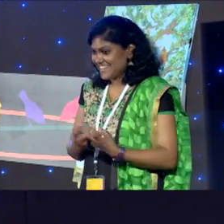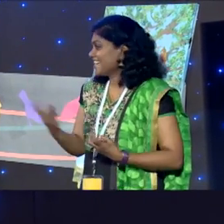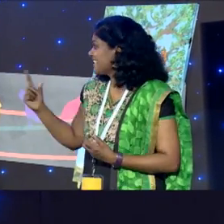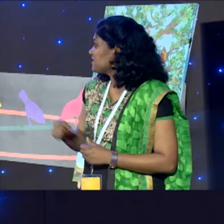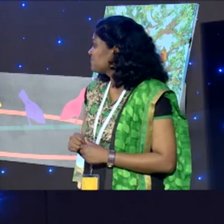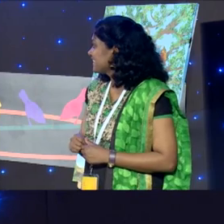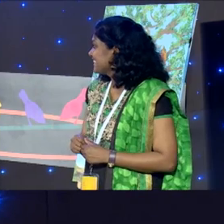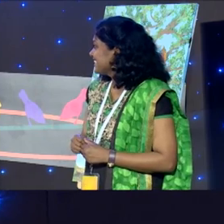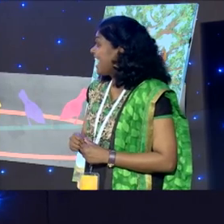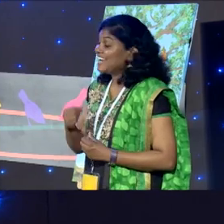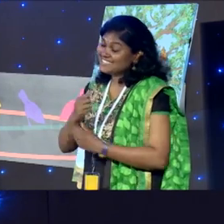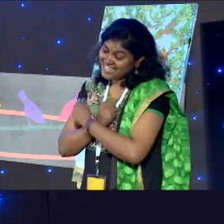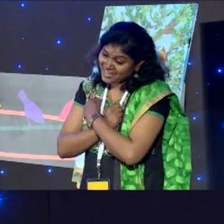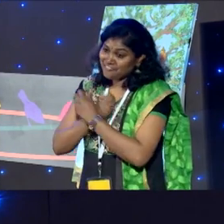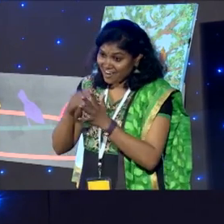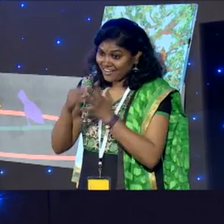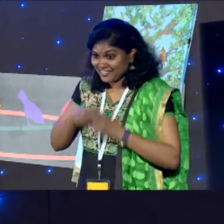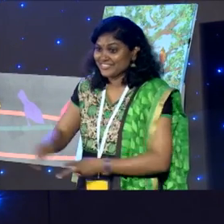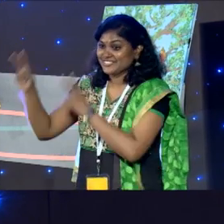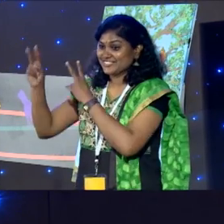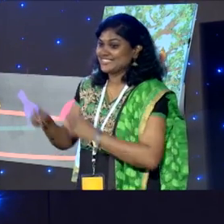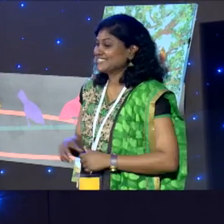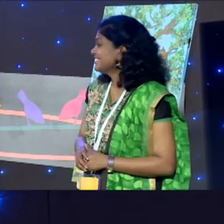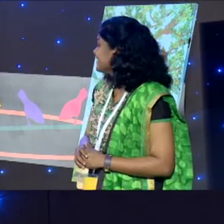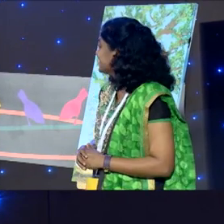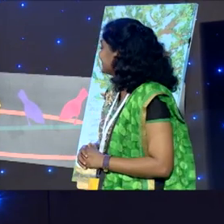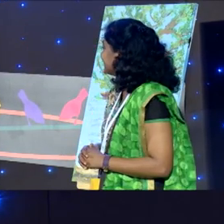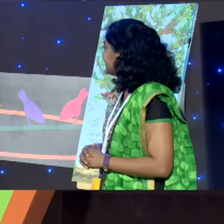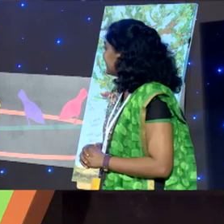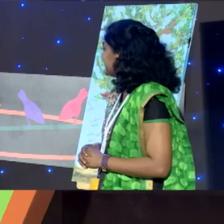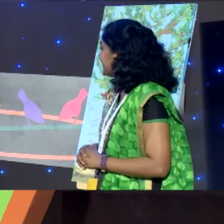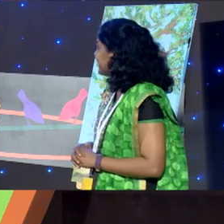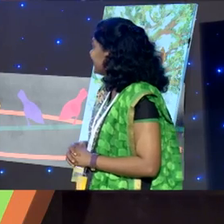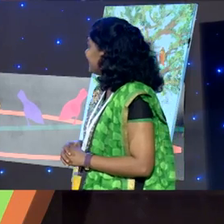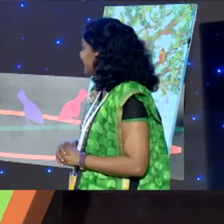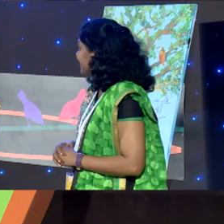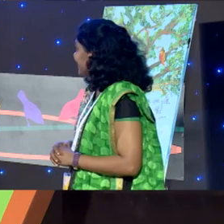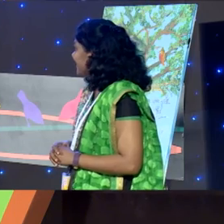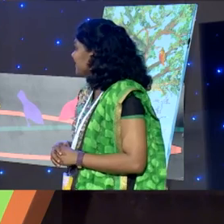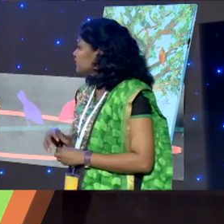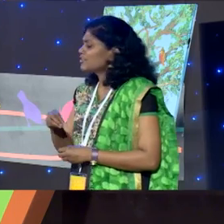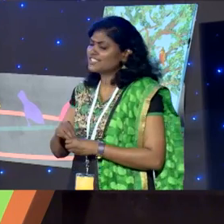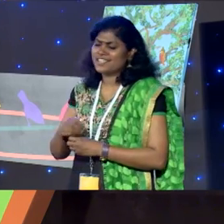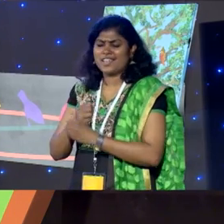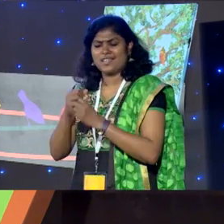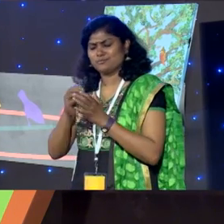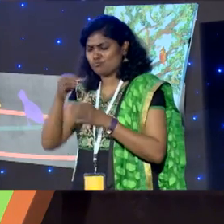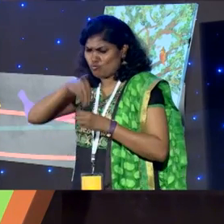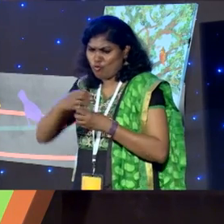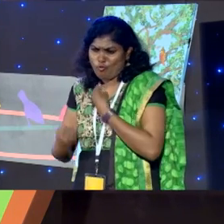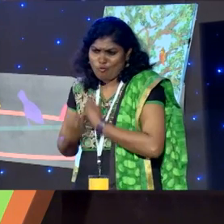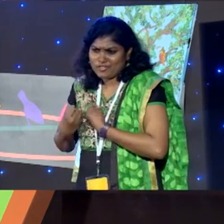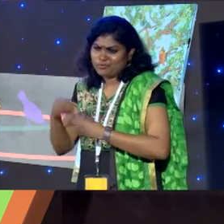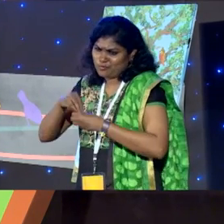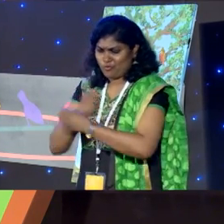fell in love with her. She's as crazy as I am, trust me. And we both share a passion for tigers. And